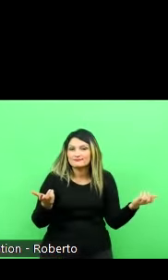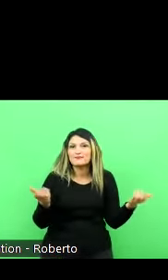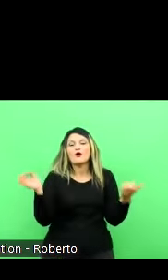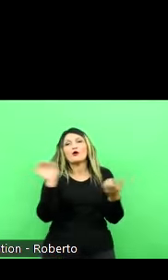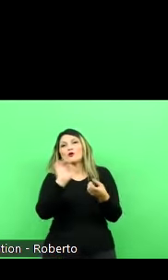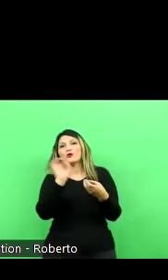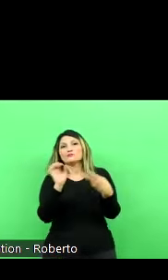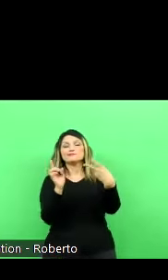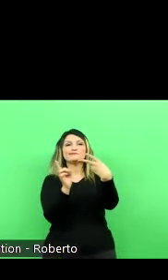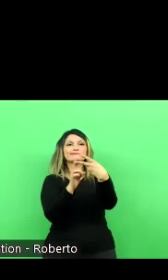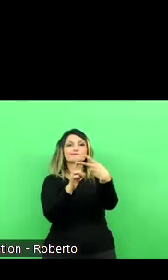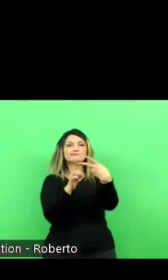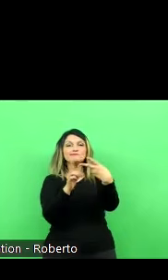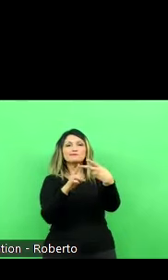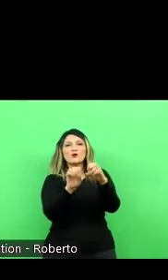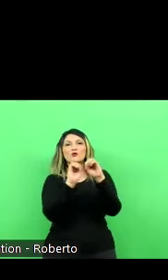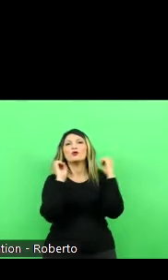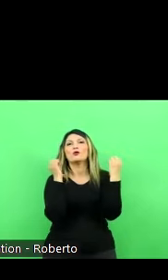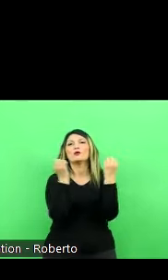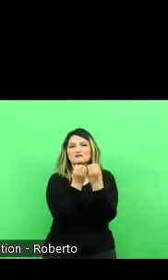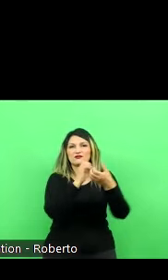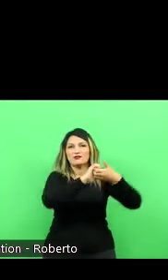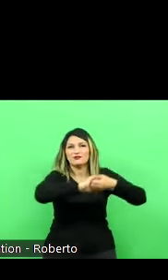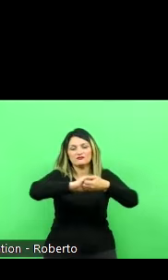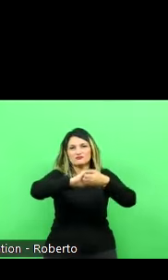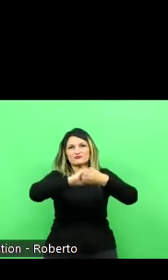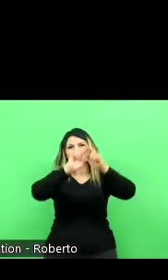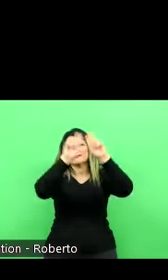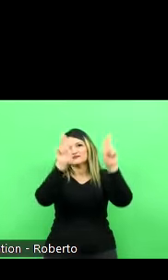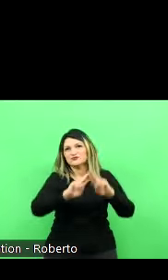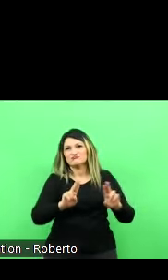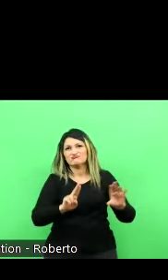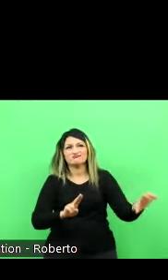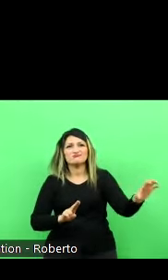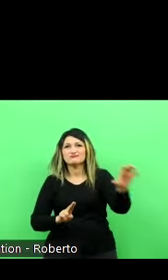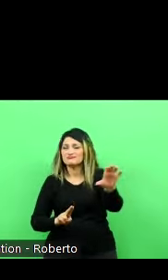that we positively are able to work together, and it's key